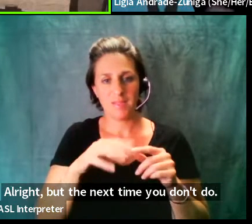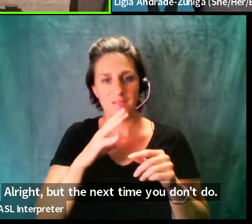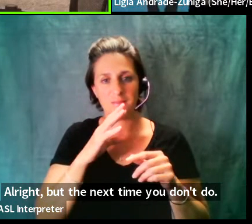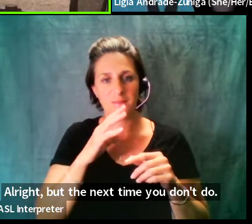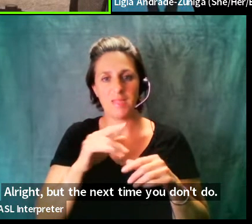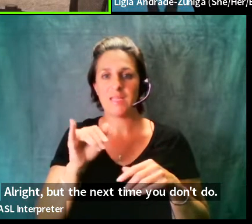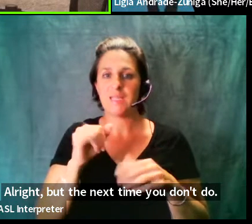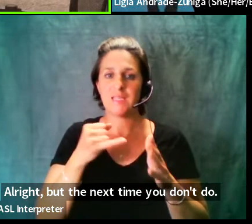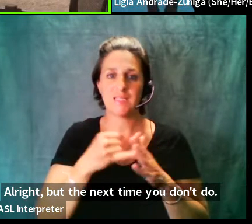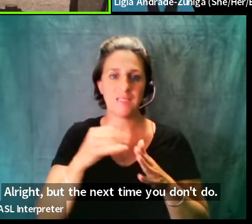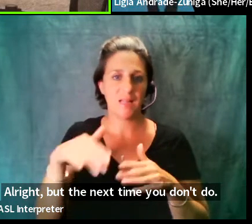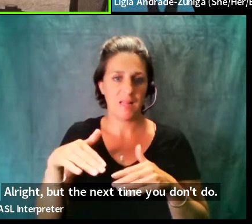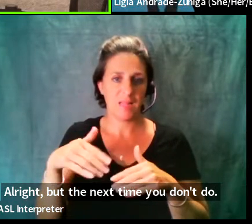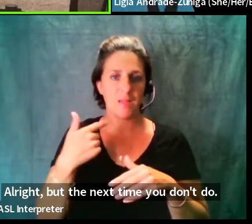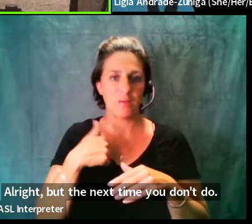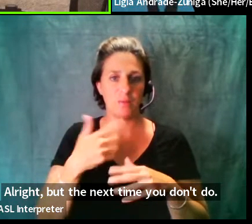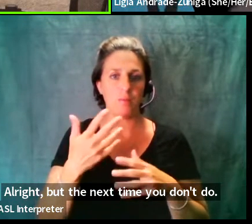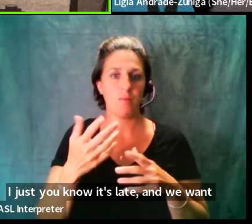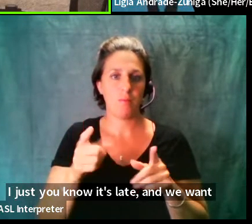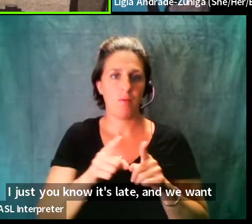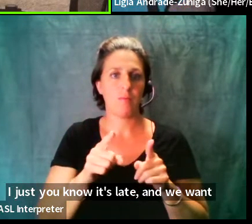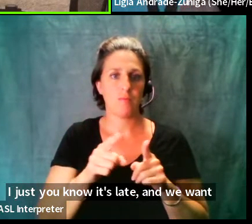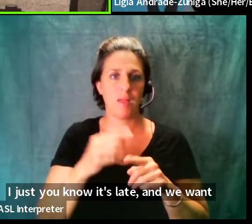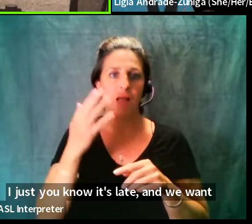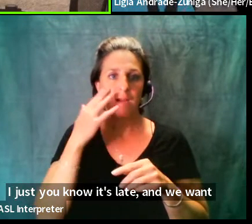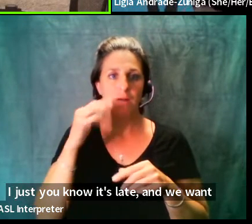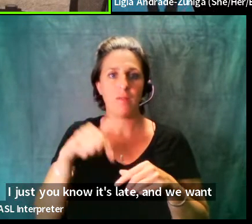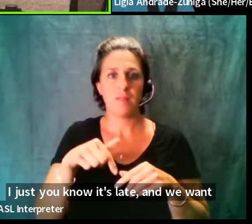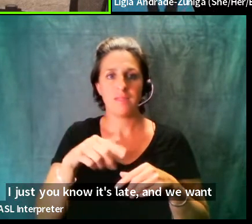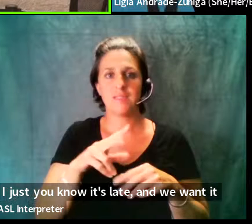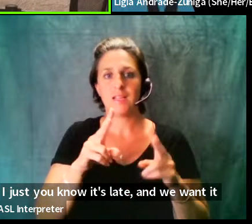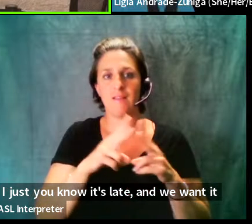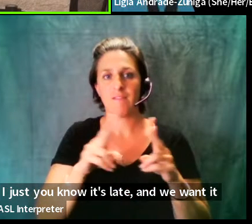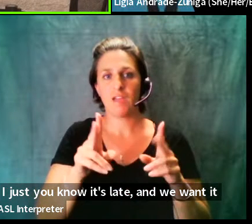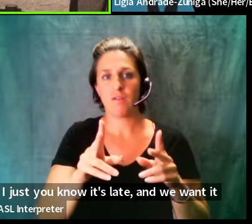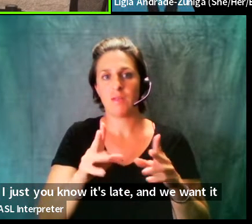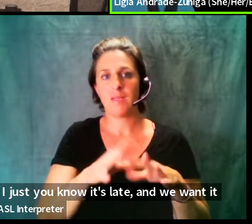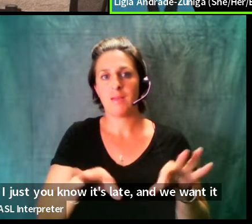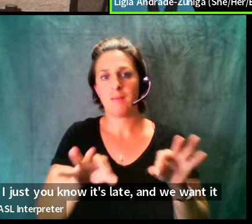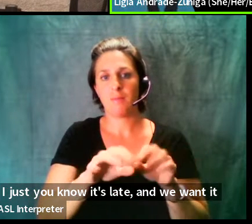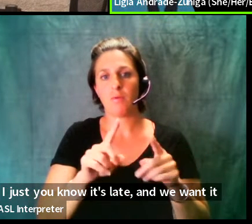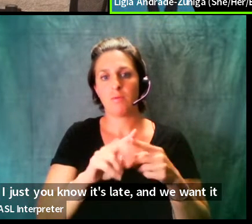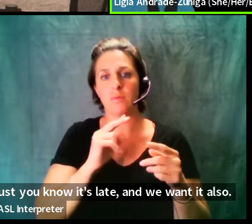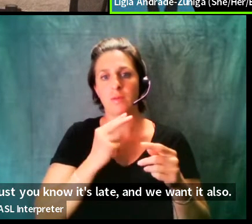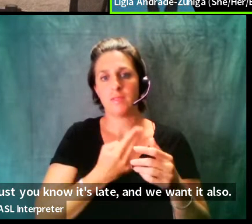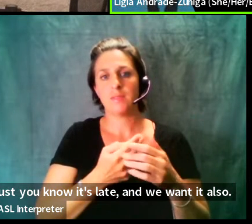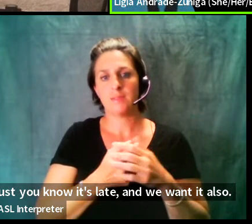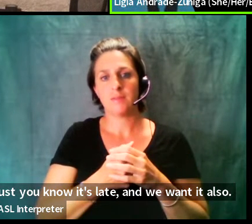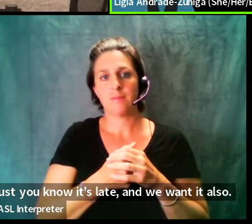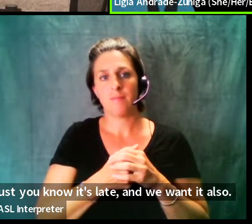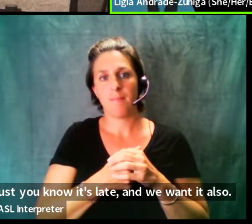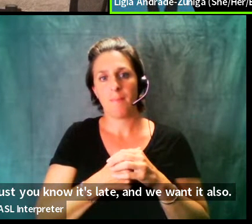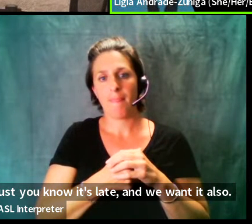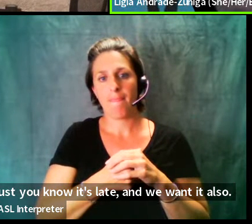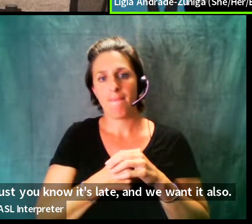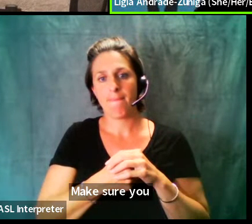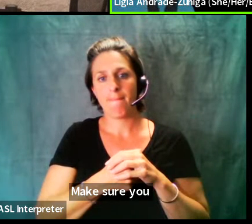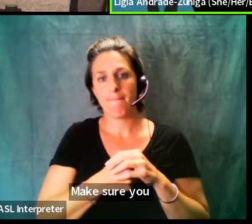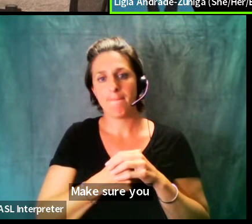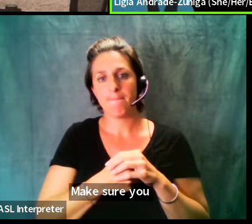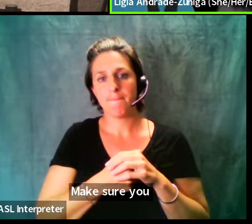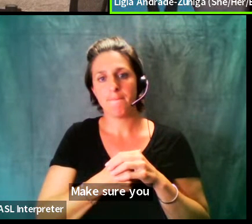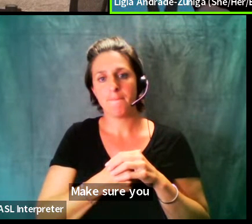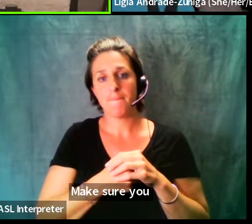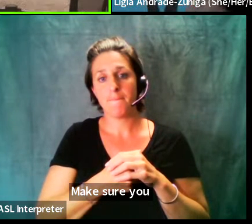it's late and we want it also. Yeah, I know, but this is also very important to us. Yeah. Okay. Excuse me? I said,